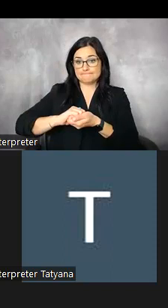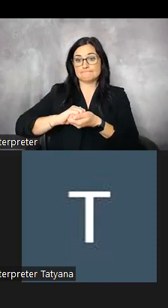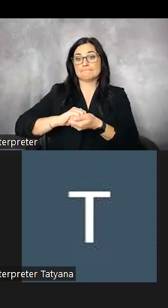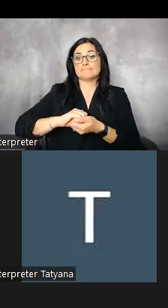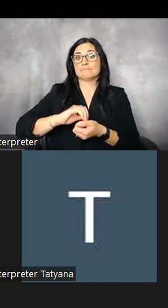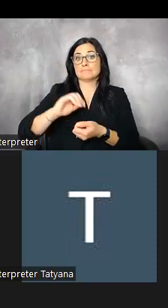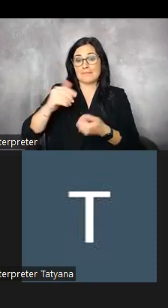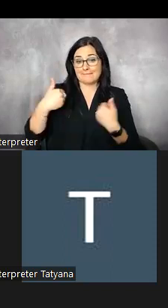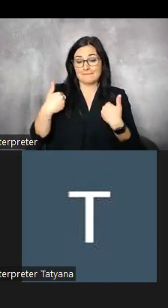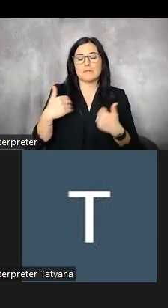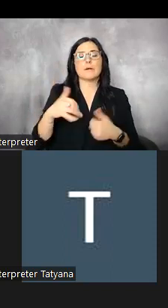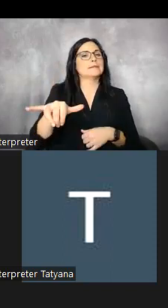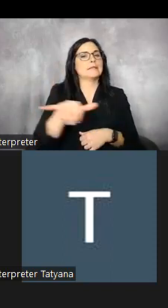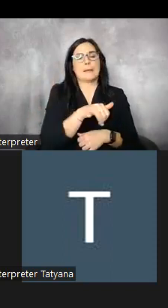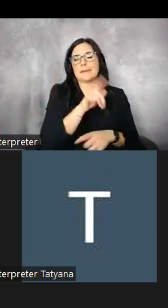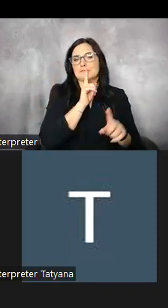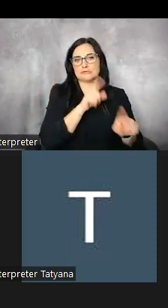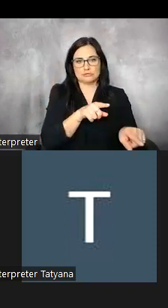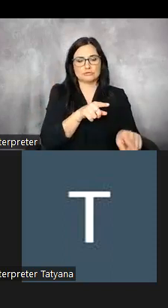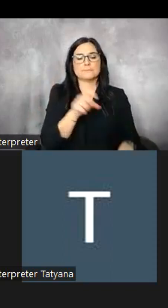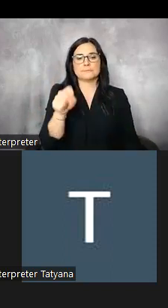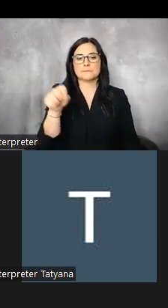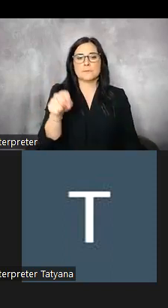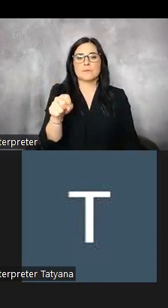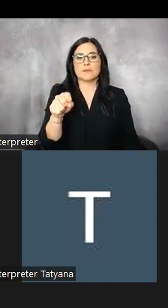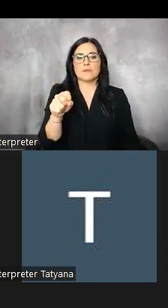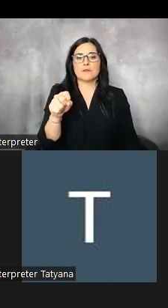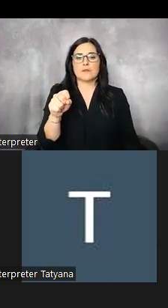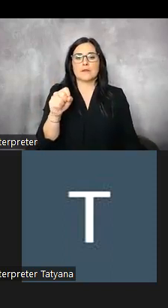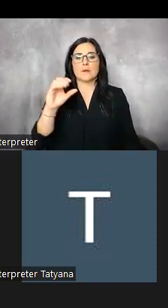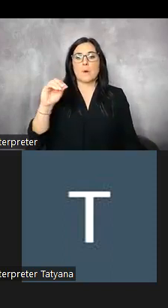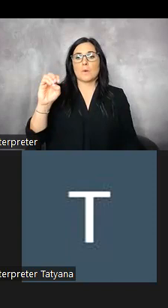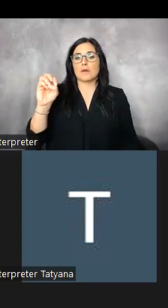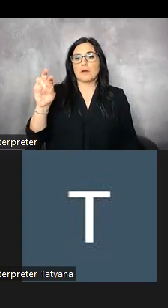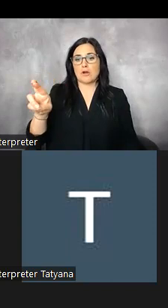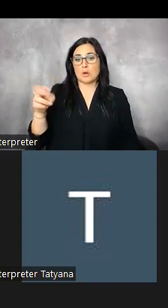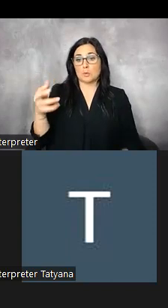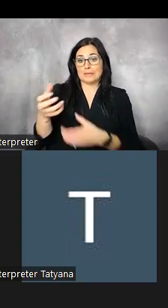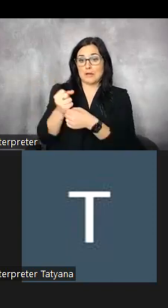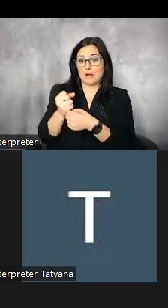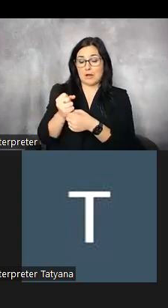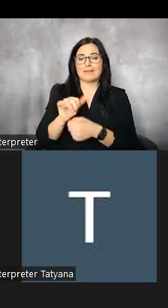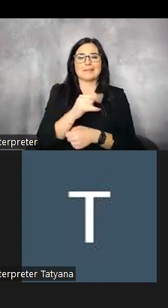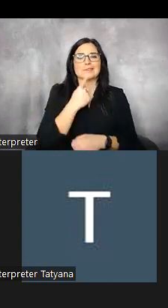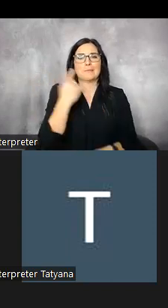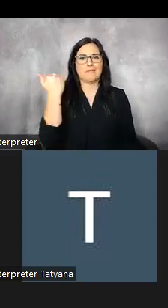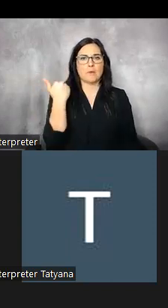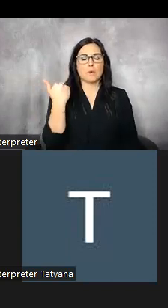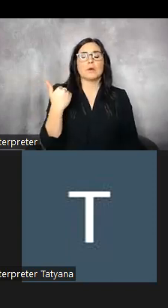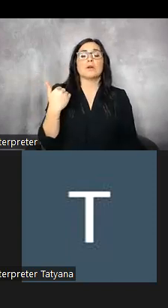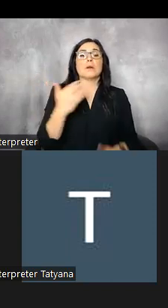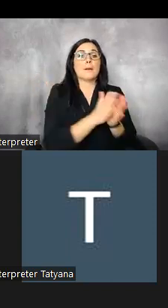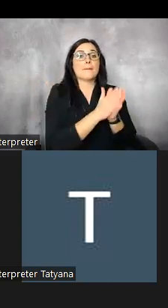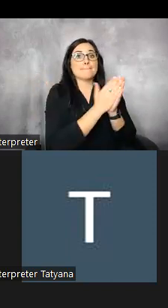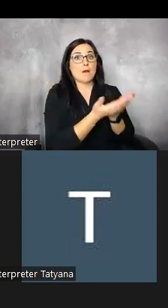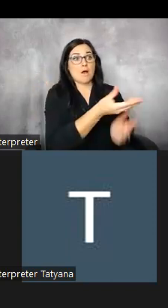and that's basically the same thing. And yeah, if we did get the OER, and this is kind of why I was talking about before, we need to be able to take books from the